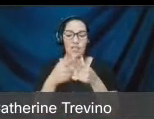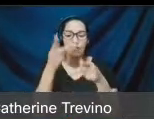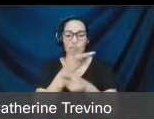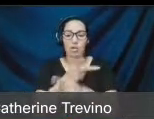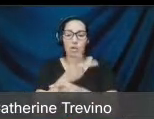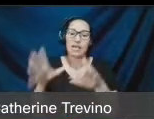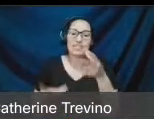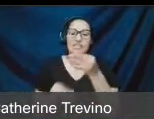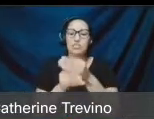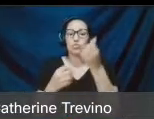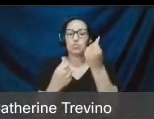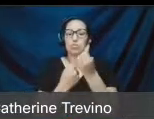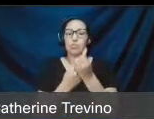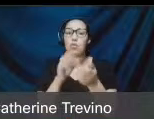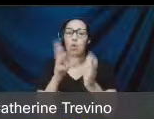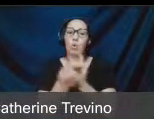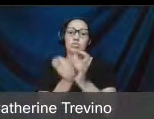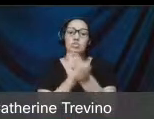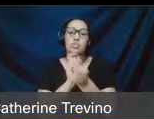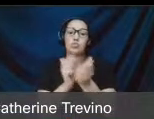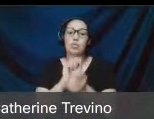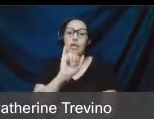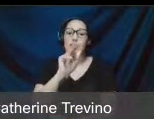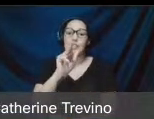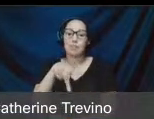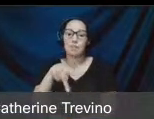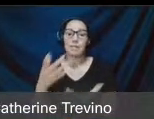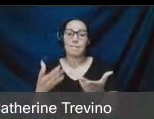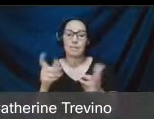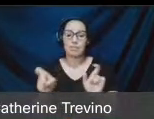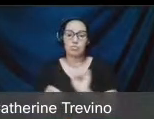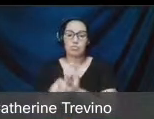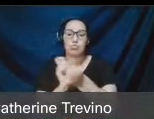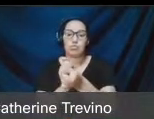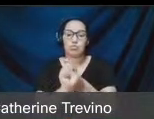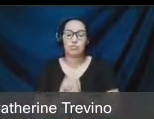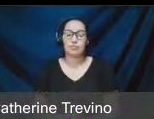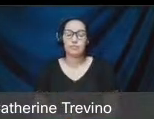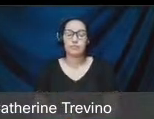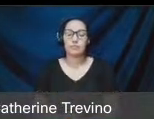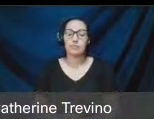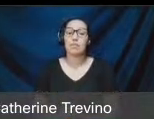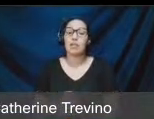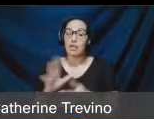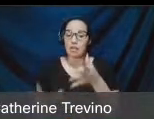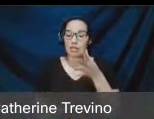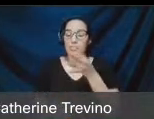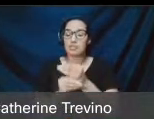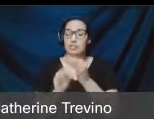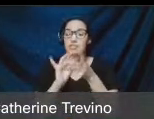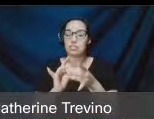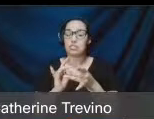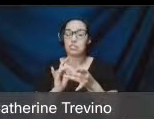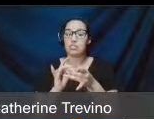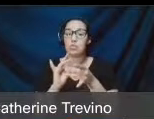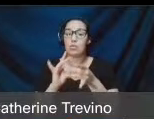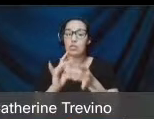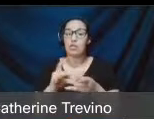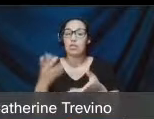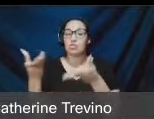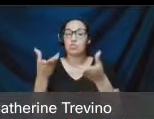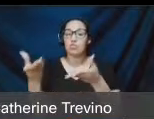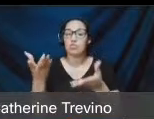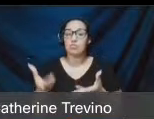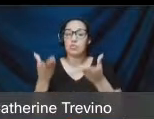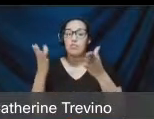school or amendments to the IEP provisions might be needed. In addition, related service providers will be continuing